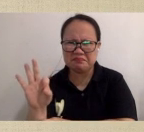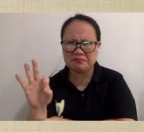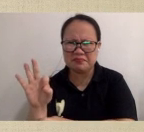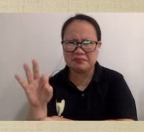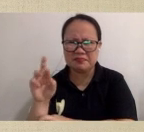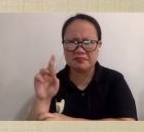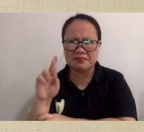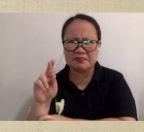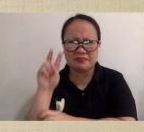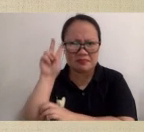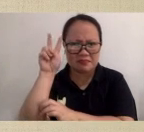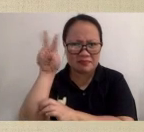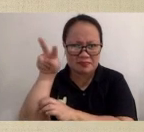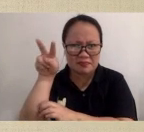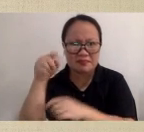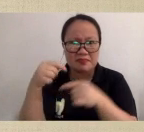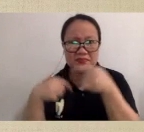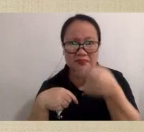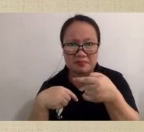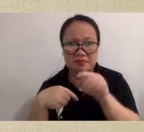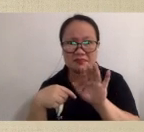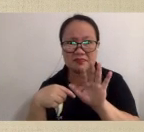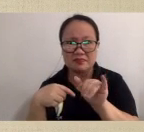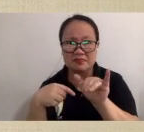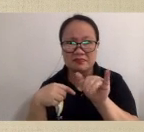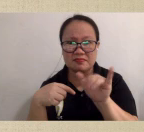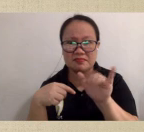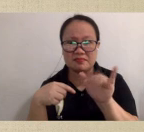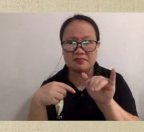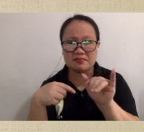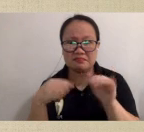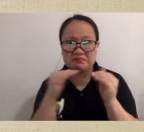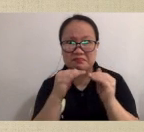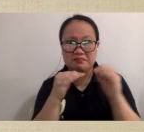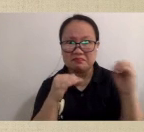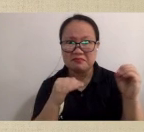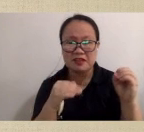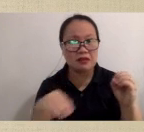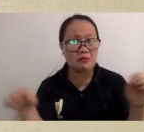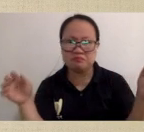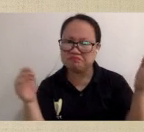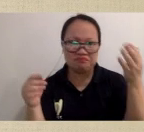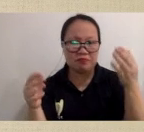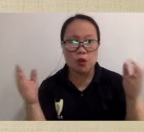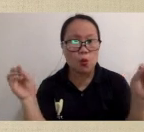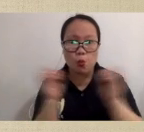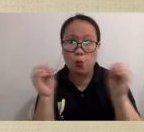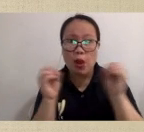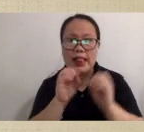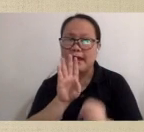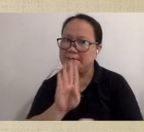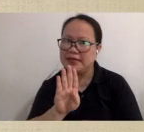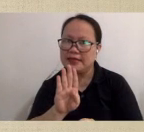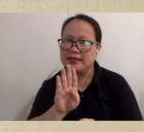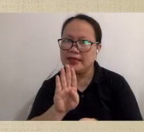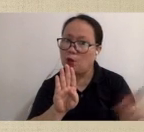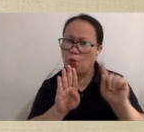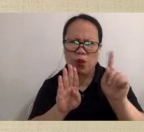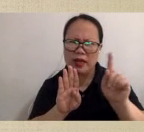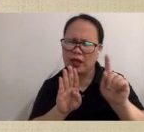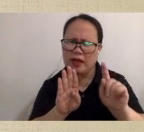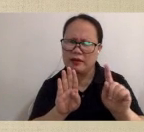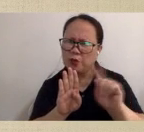9r squared minus 25, we do not have the b value. So, what will be the